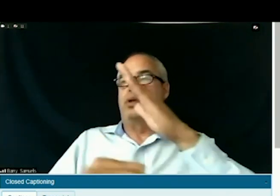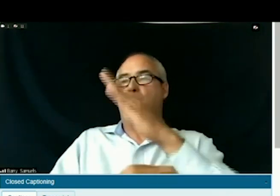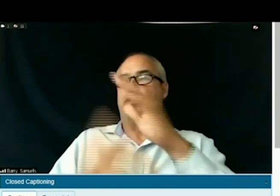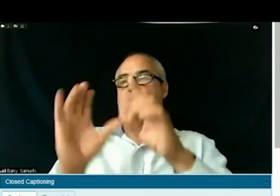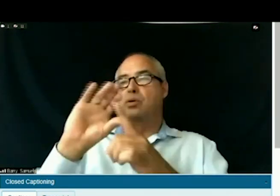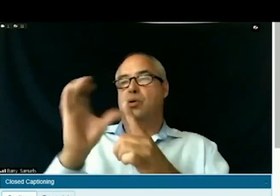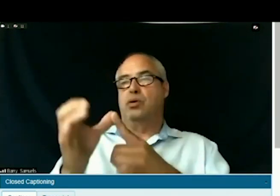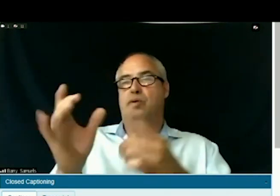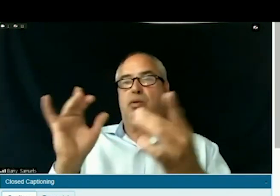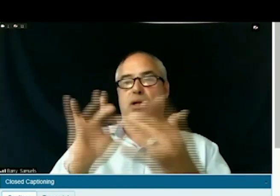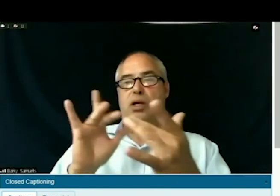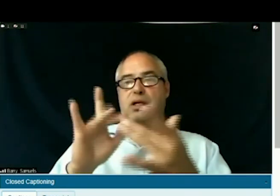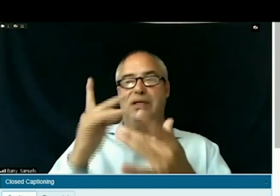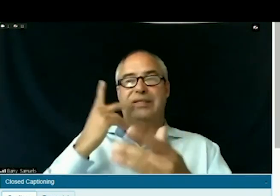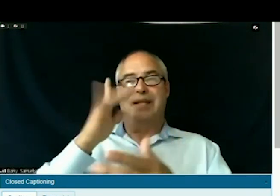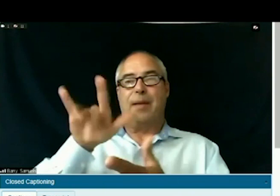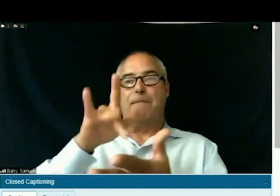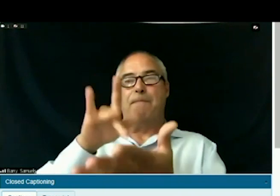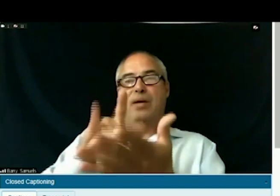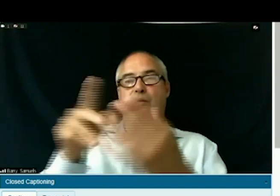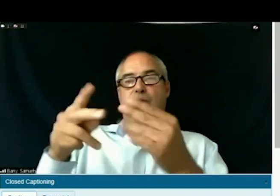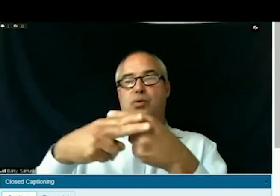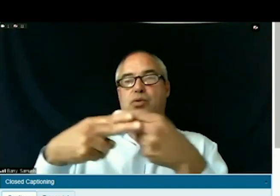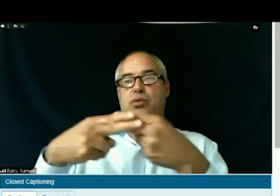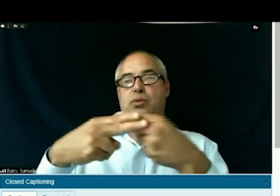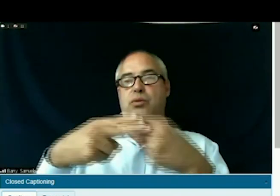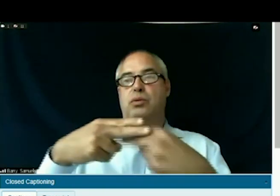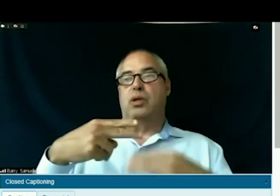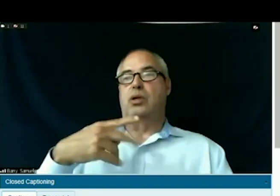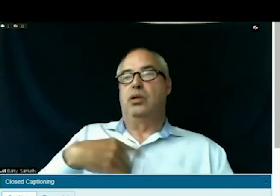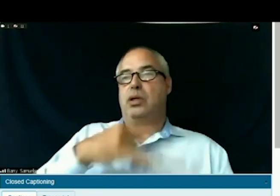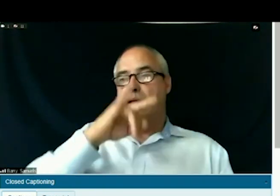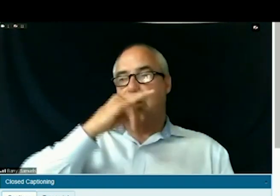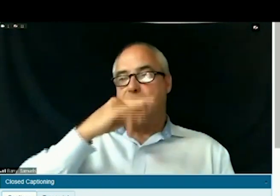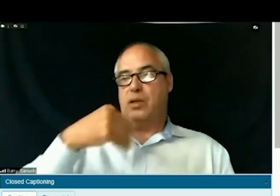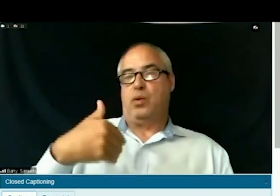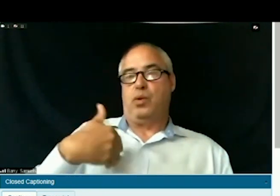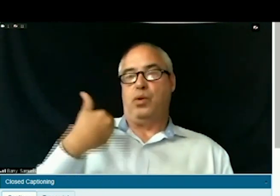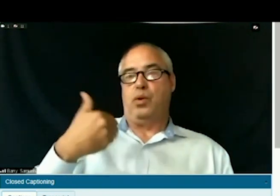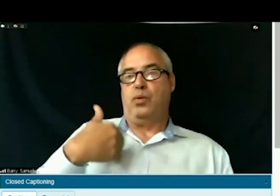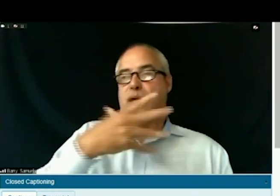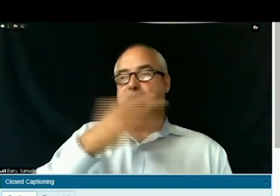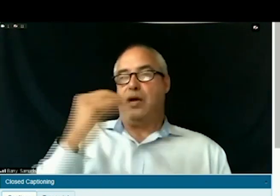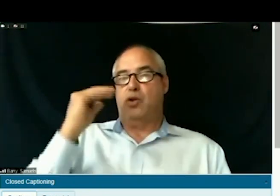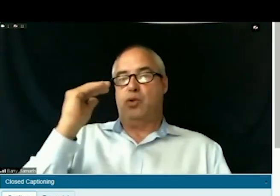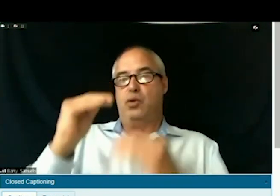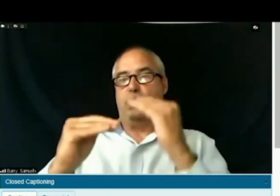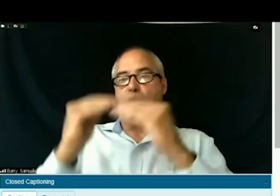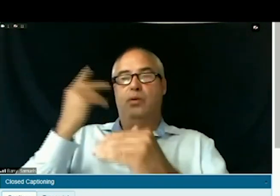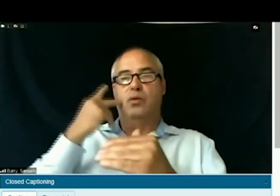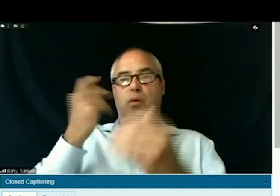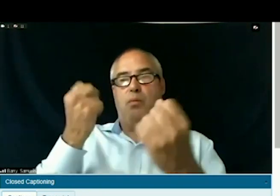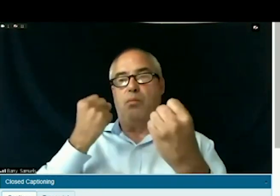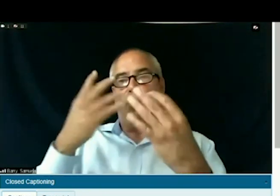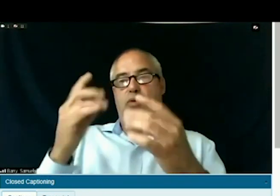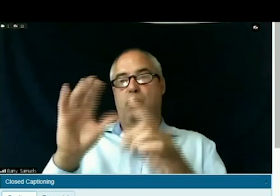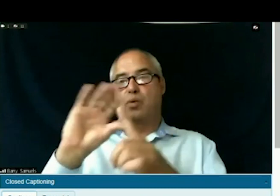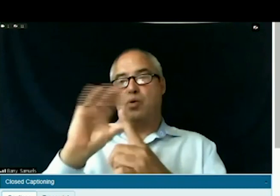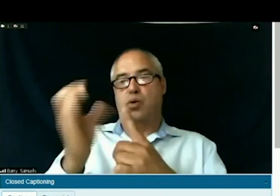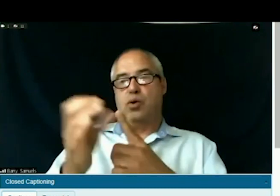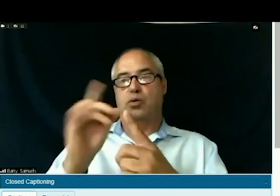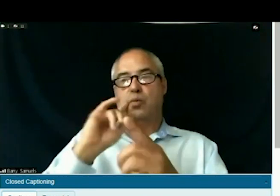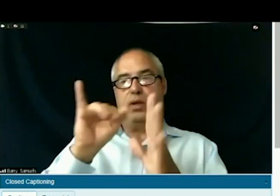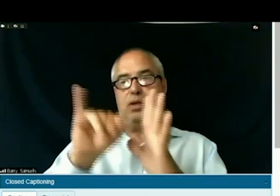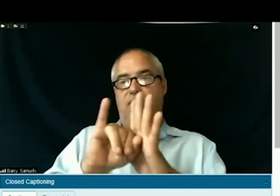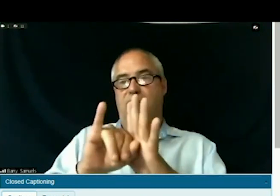as you can see in the middle, there's a child, the youth, and adult. And this is really looking at the multiple cultural identities and the cultural context that that